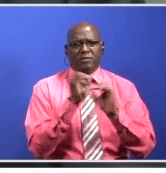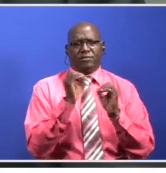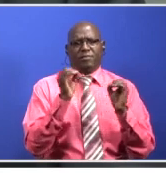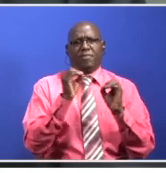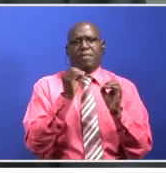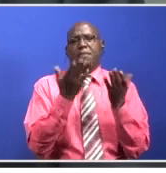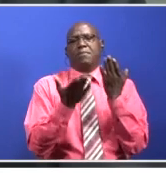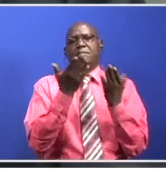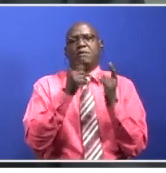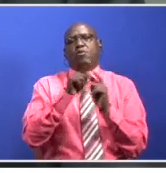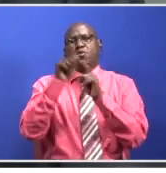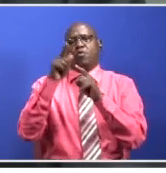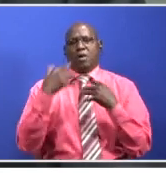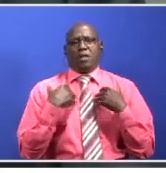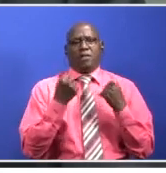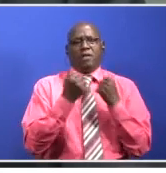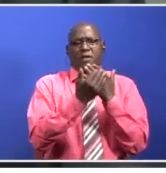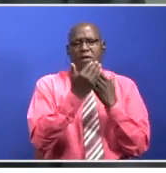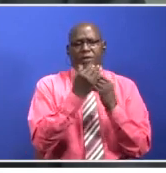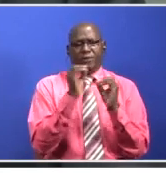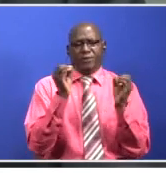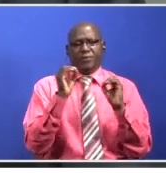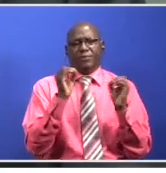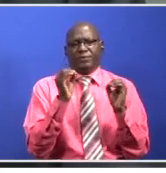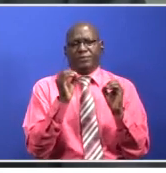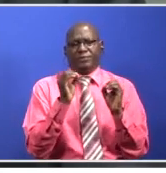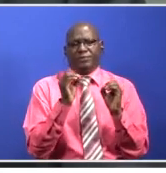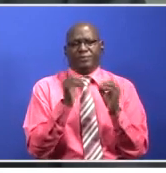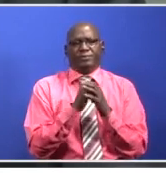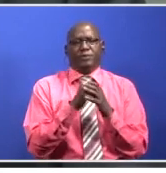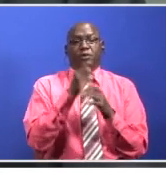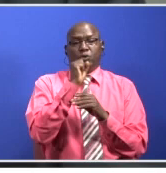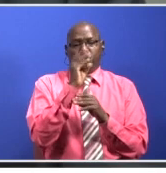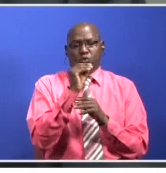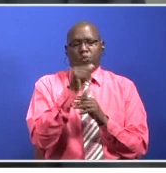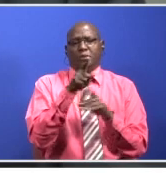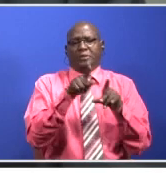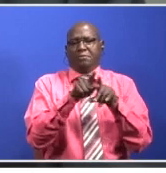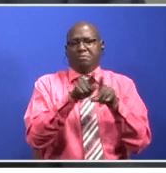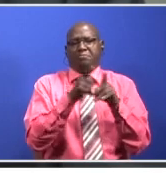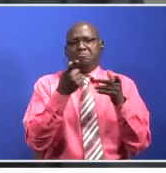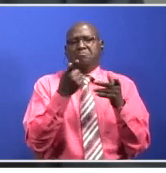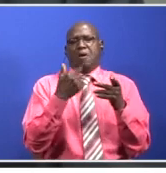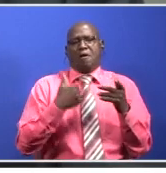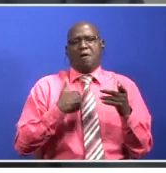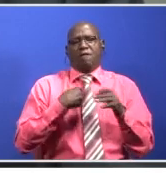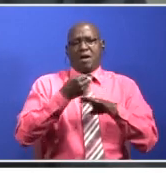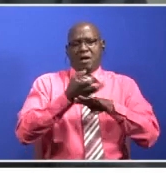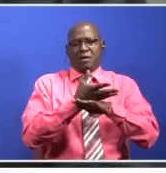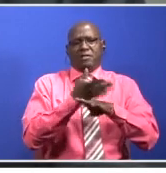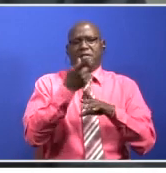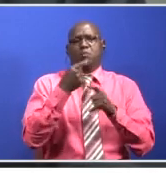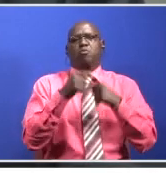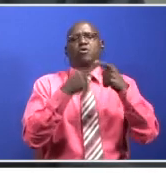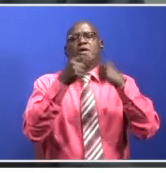seek health care very, very fast. So they are likely to have the cancer